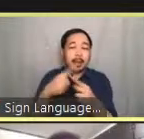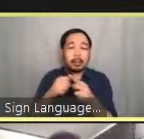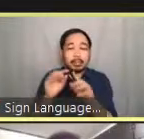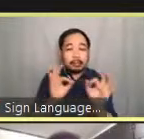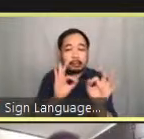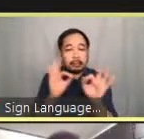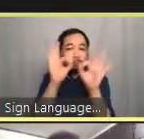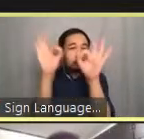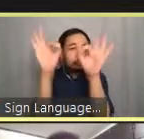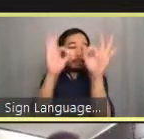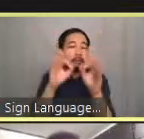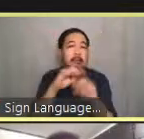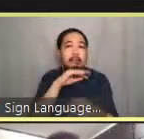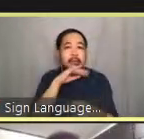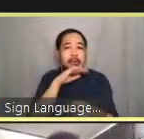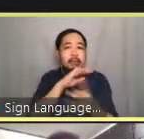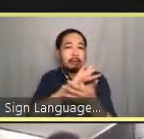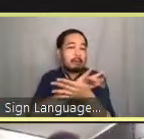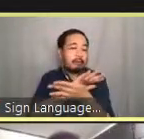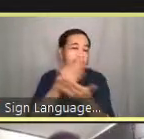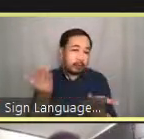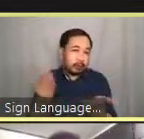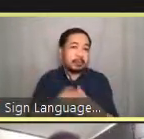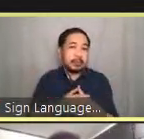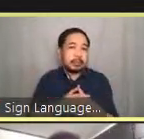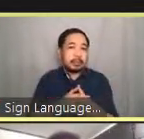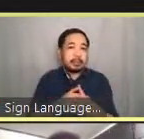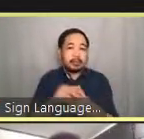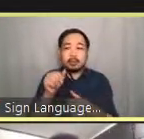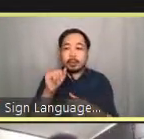airborne transmission of the